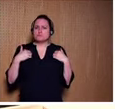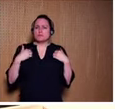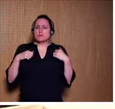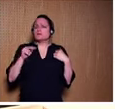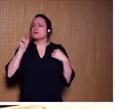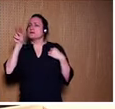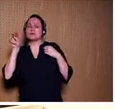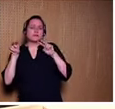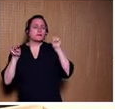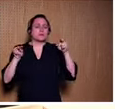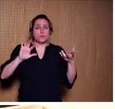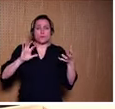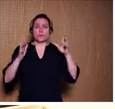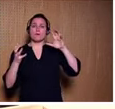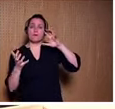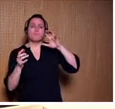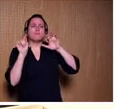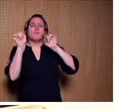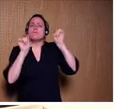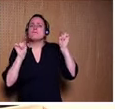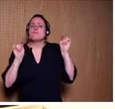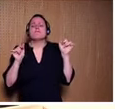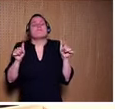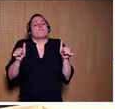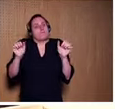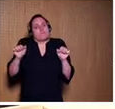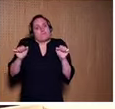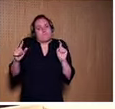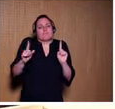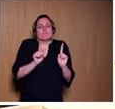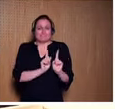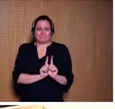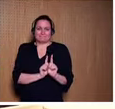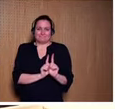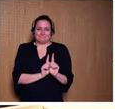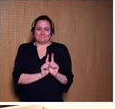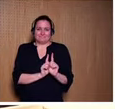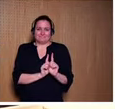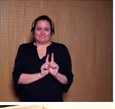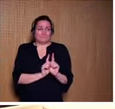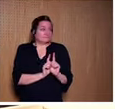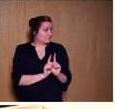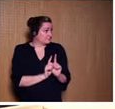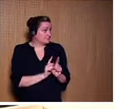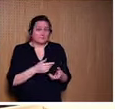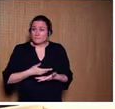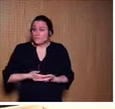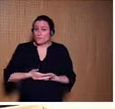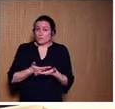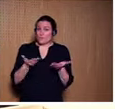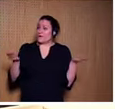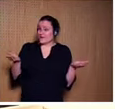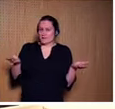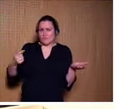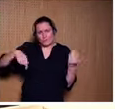solidarity. If you ask me who is worthy, every one of us here is worthy to be seen and